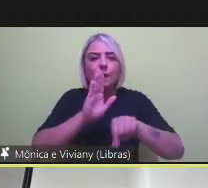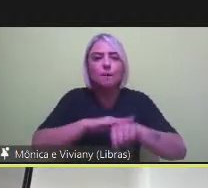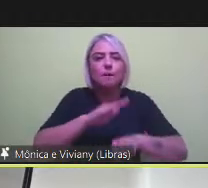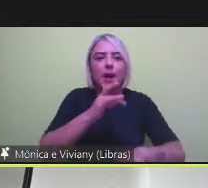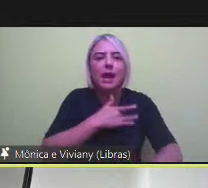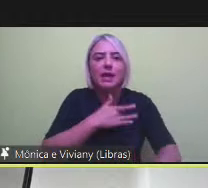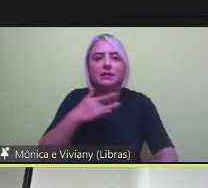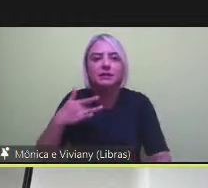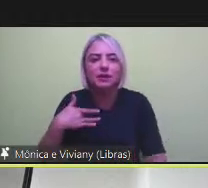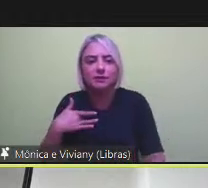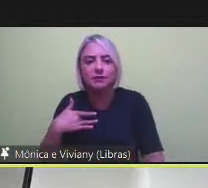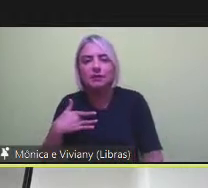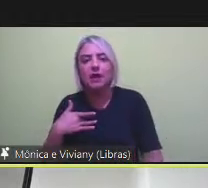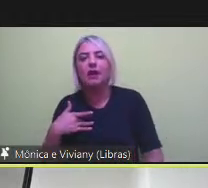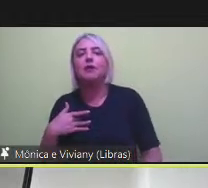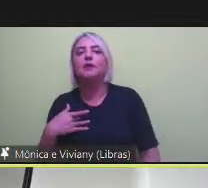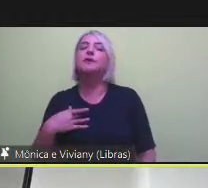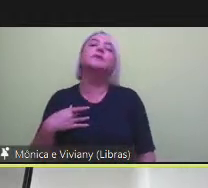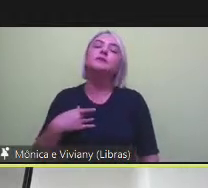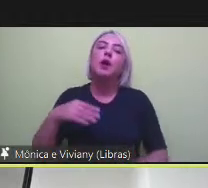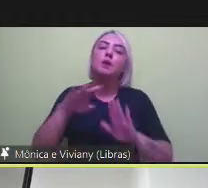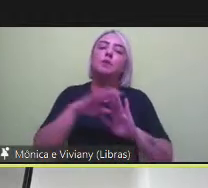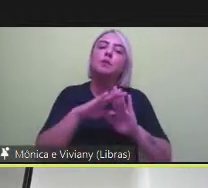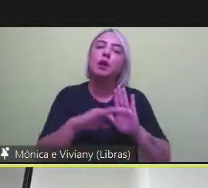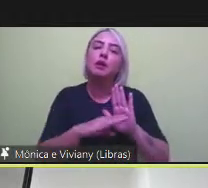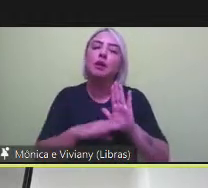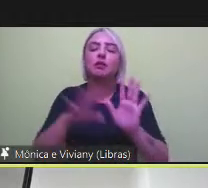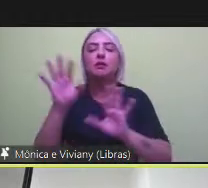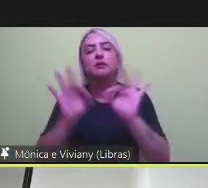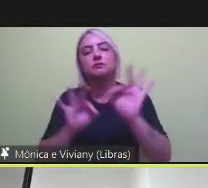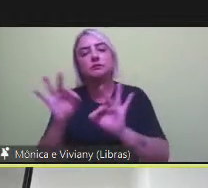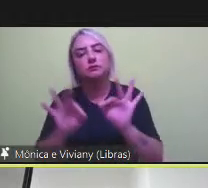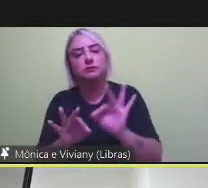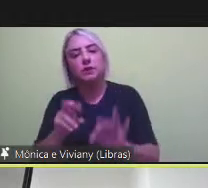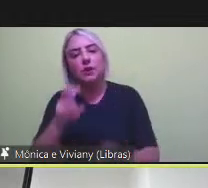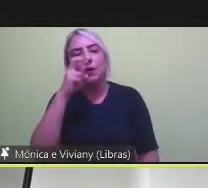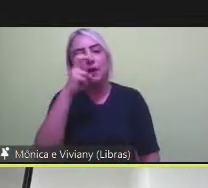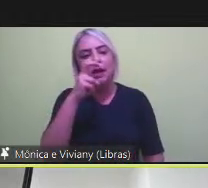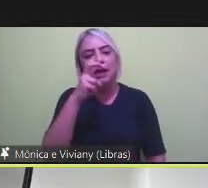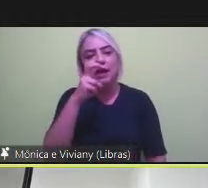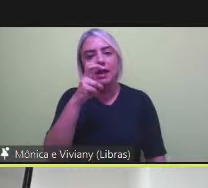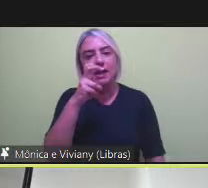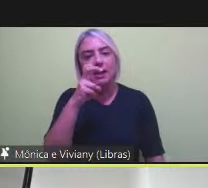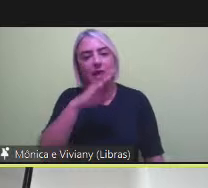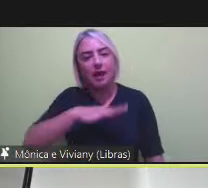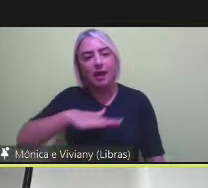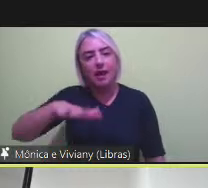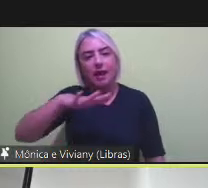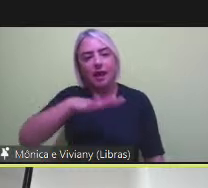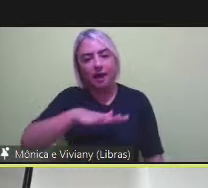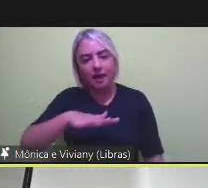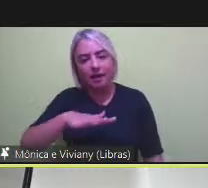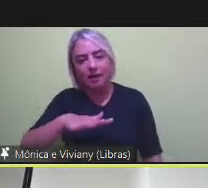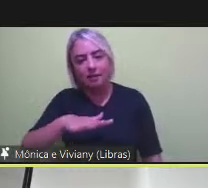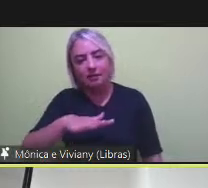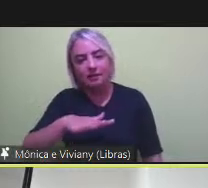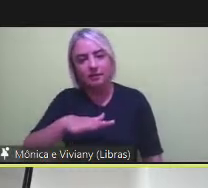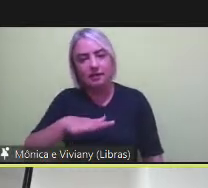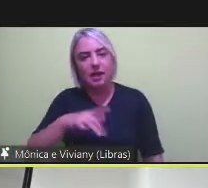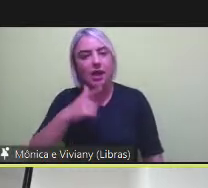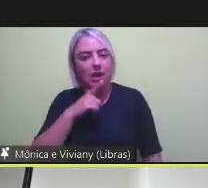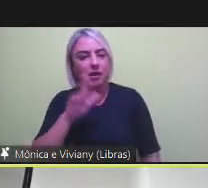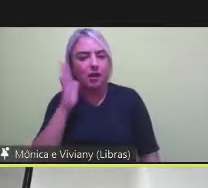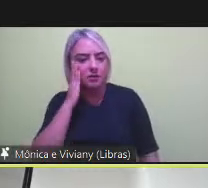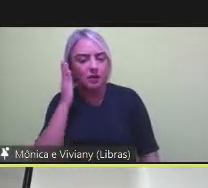make better choices of eating choices. The program is divided in